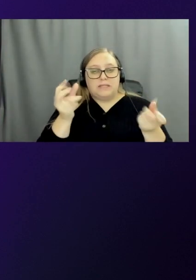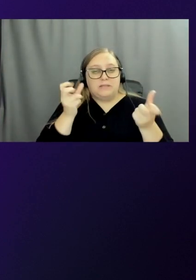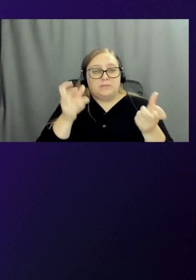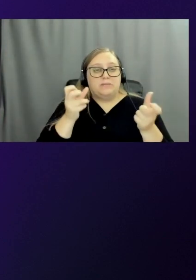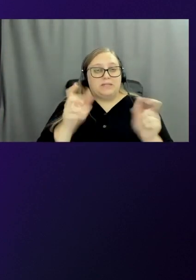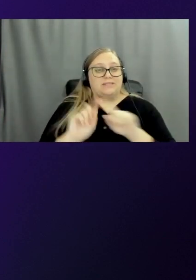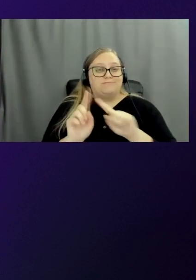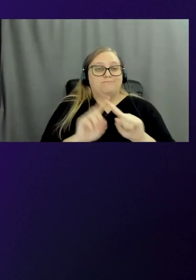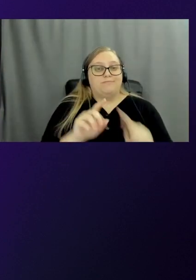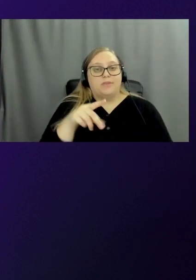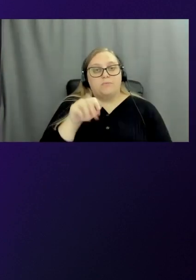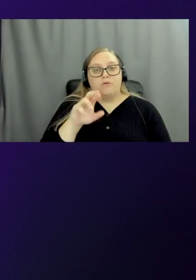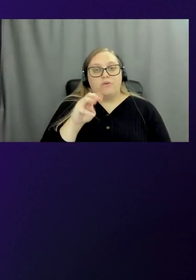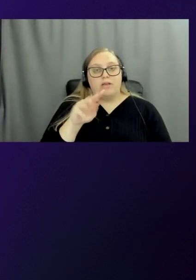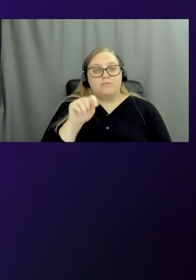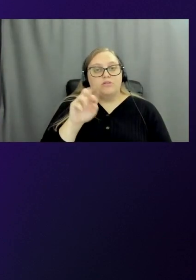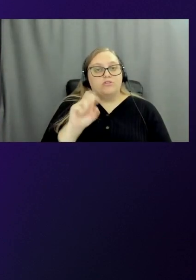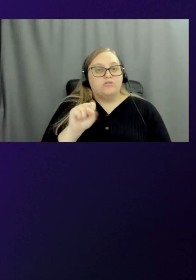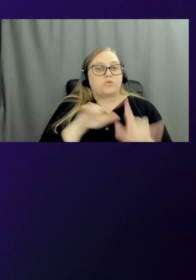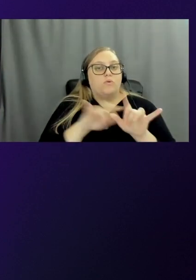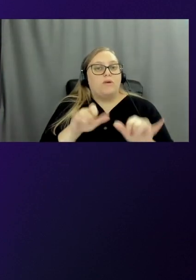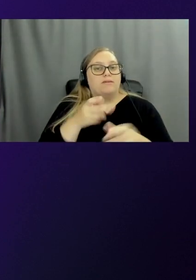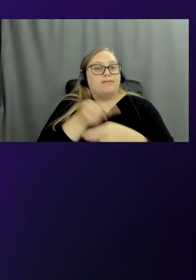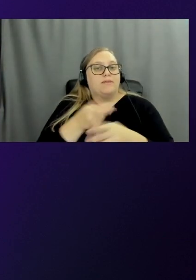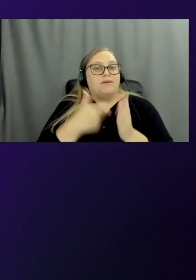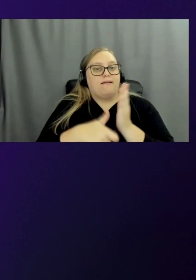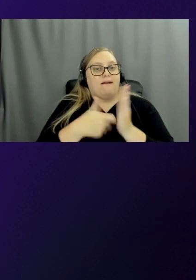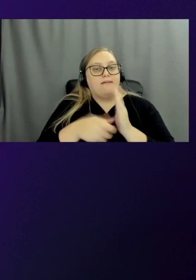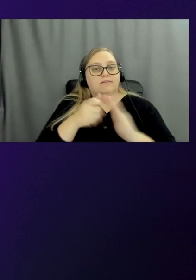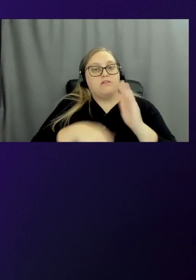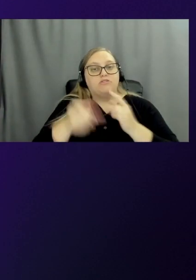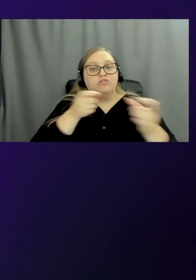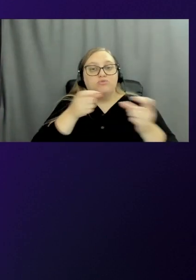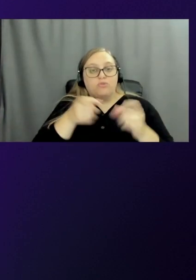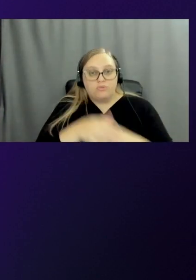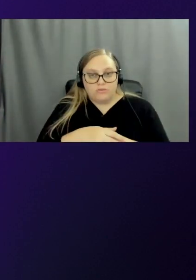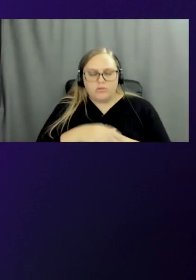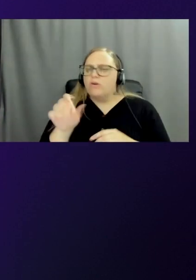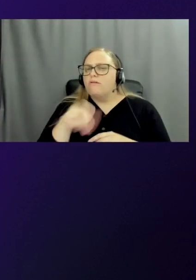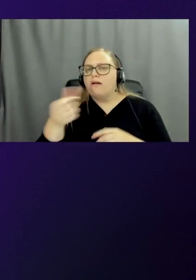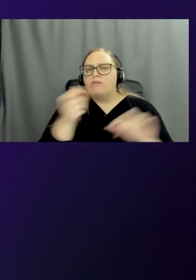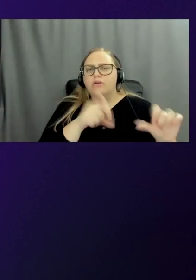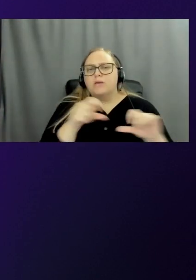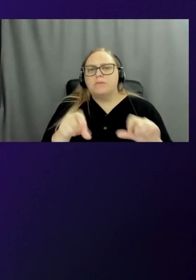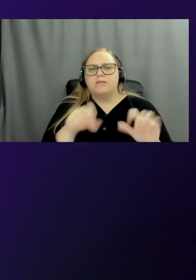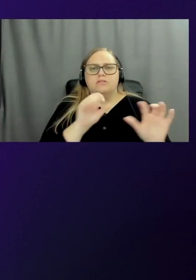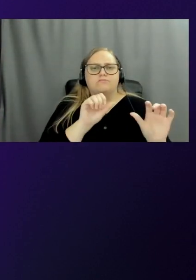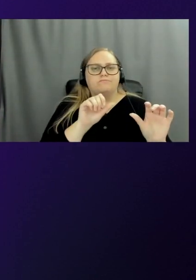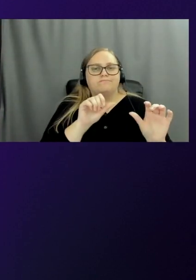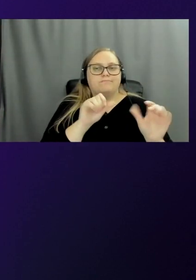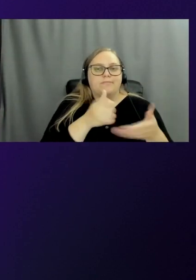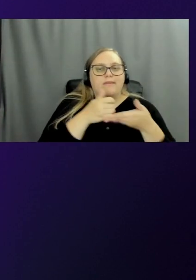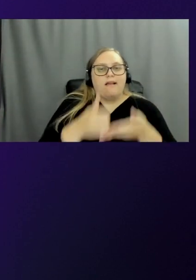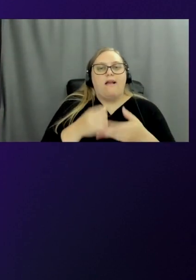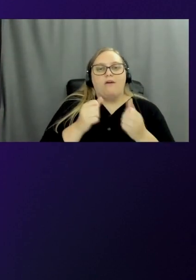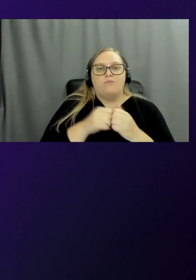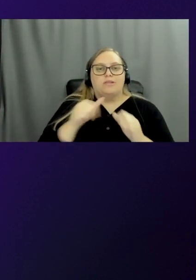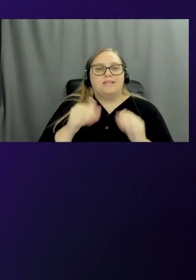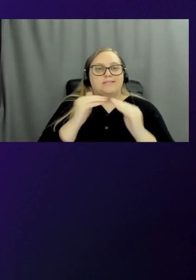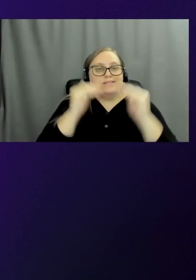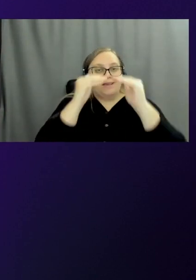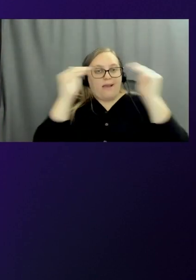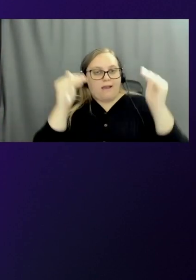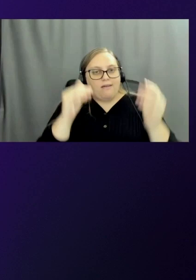while keeping costs under control. Now, what are some of the other capabilities that enable this sort of scale and price